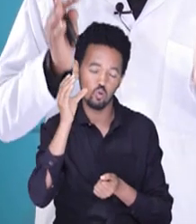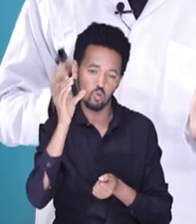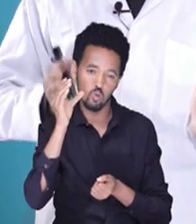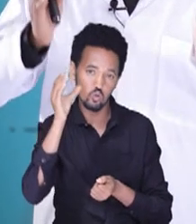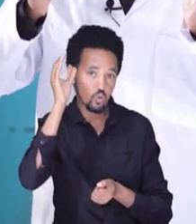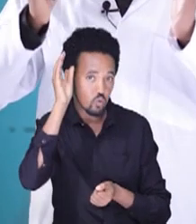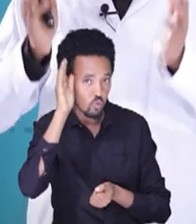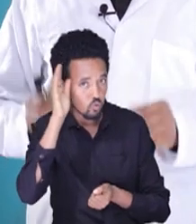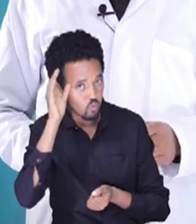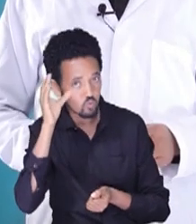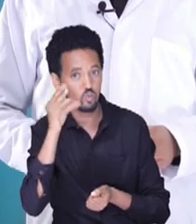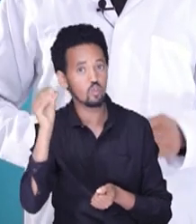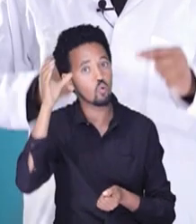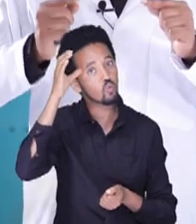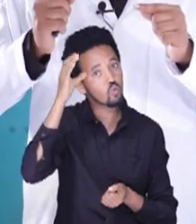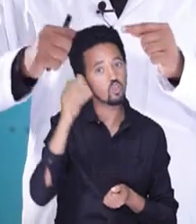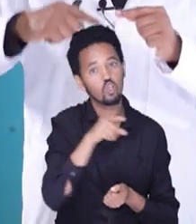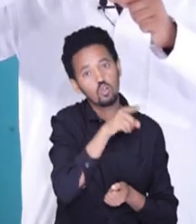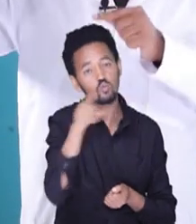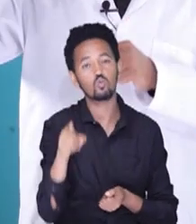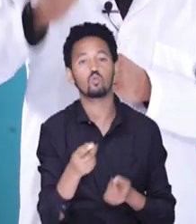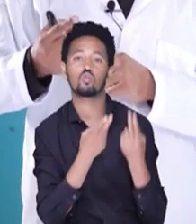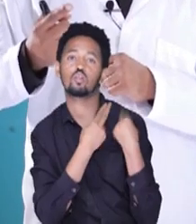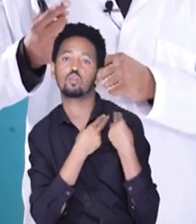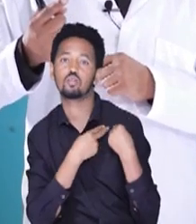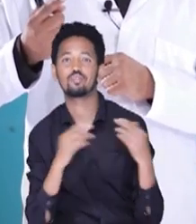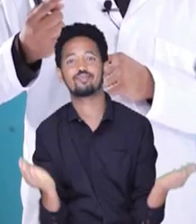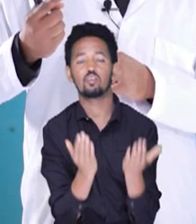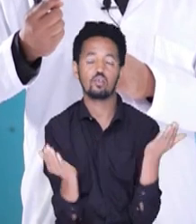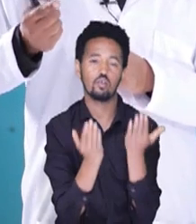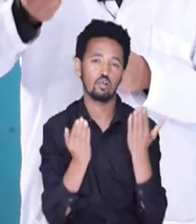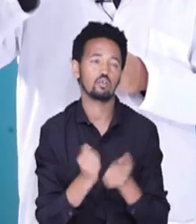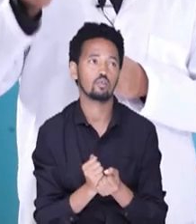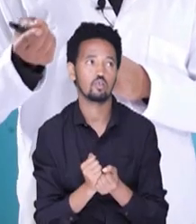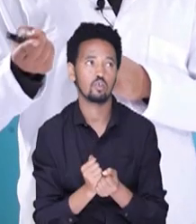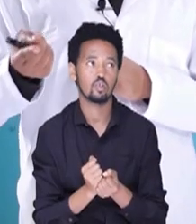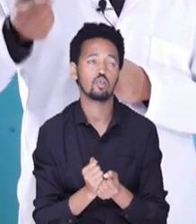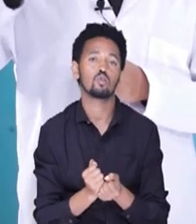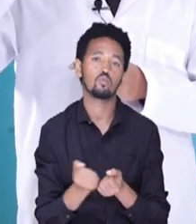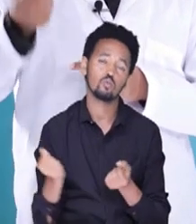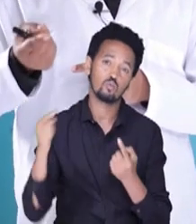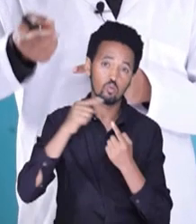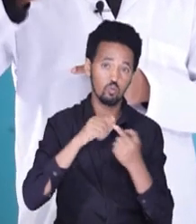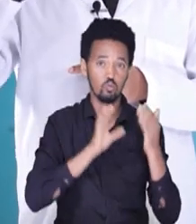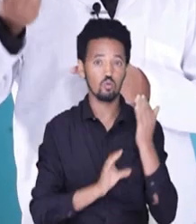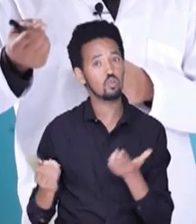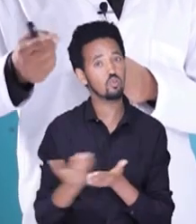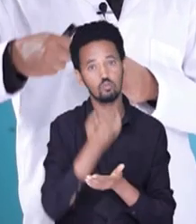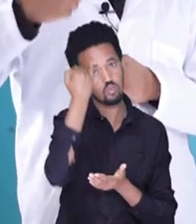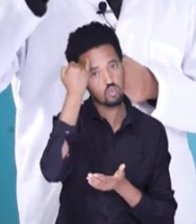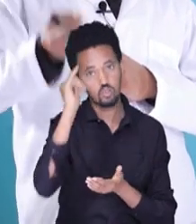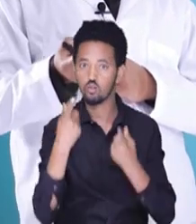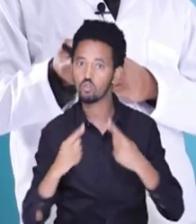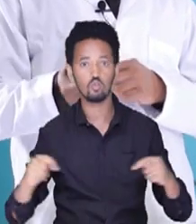Prince Shotoku and Kotoku, those leaders encouraged to borrow new idea and